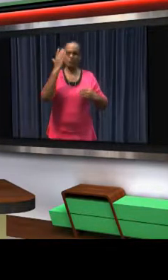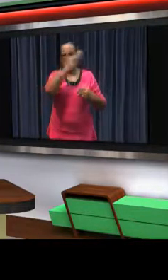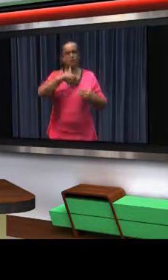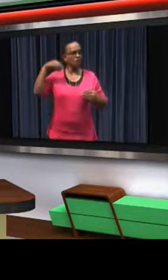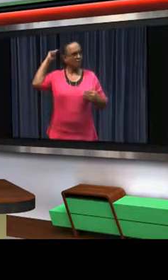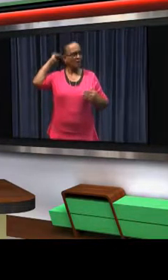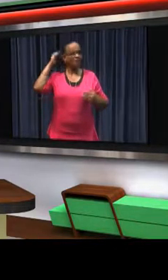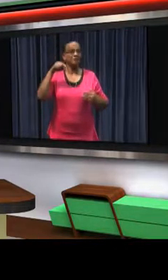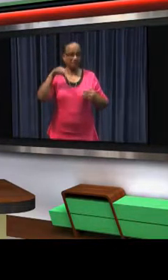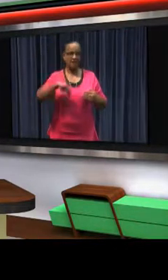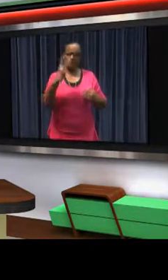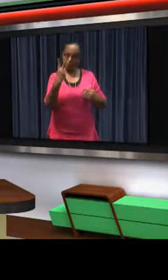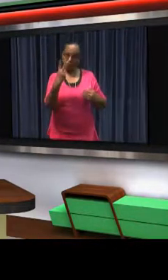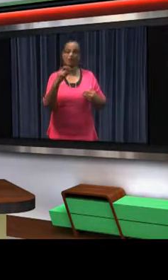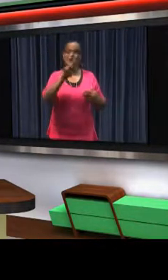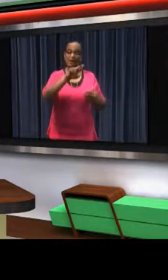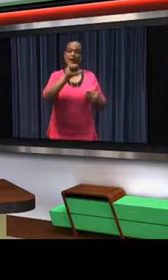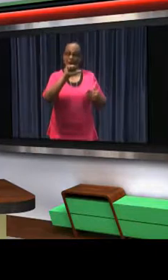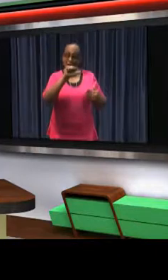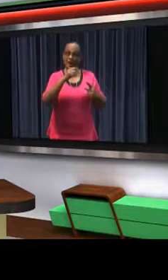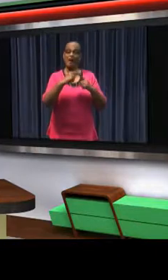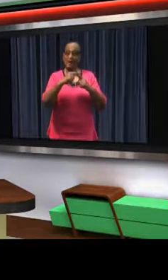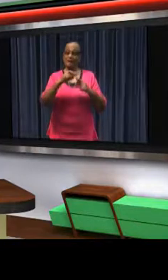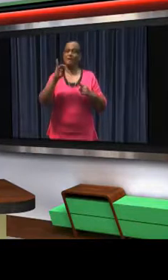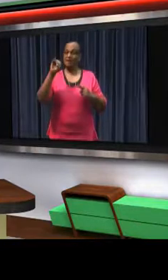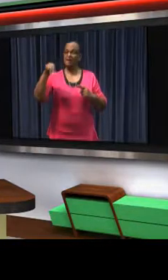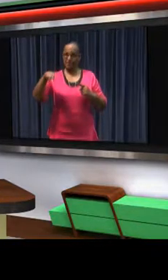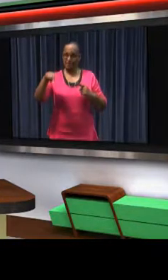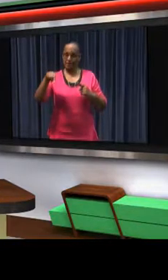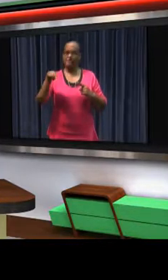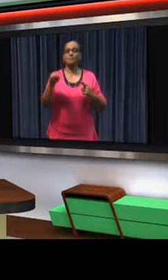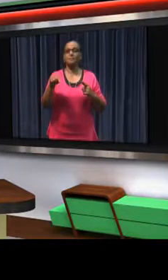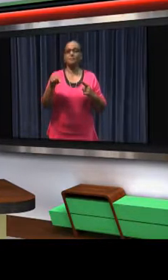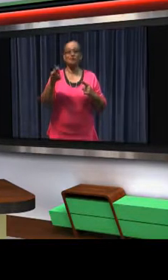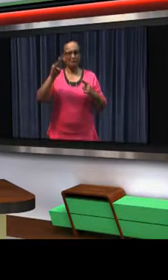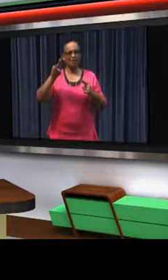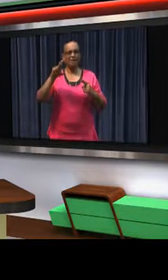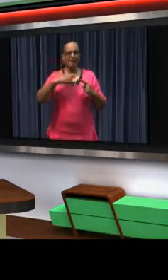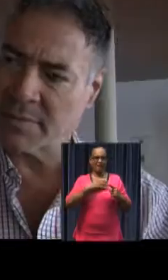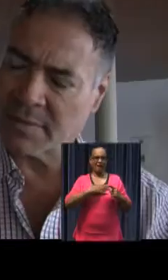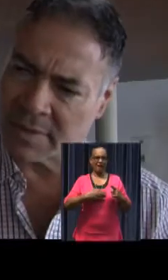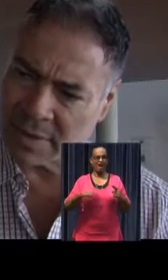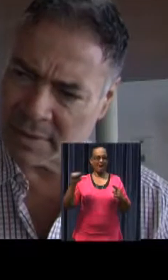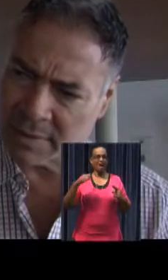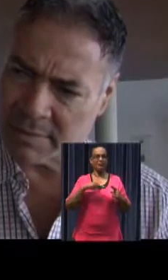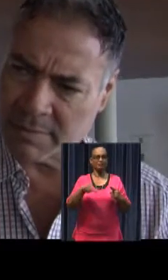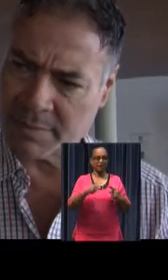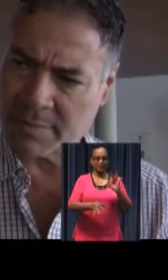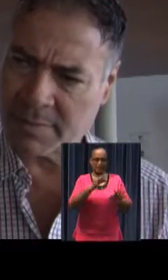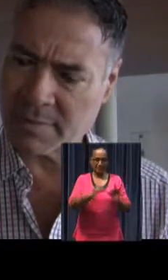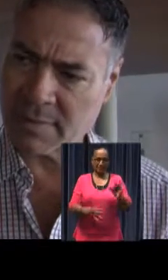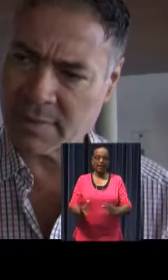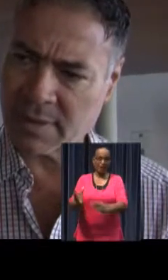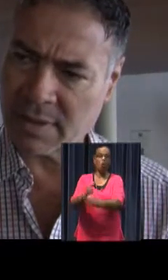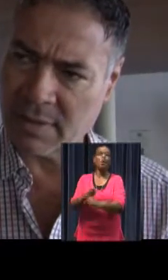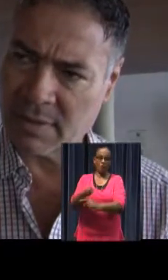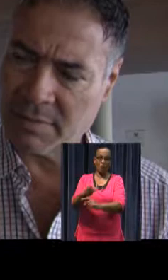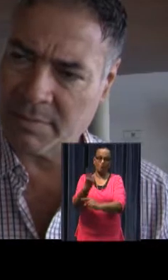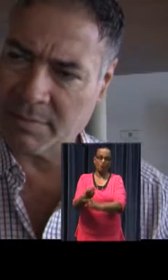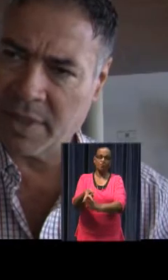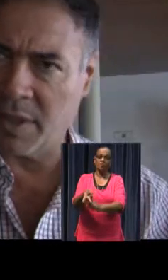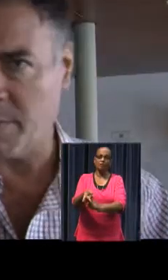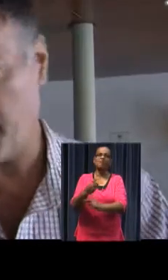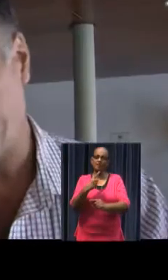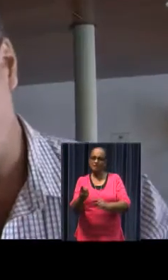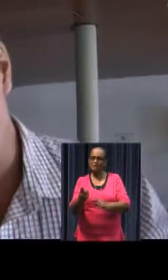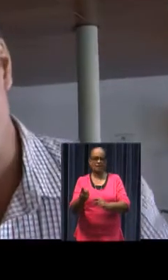Embassy in Suriname the suspects are RA and NI Raoul Lobo who gives legal aid to the two